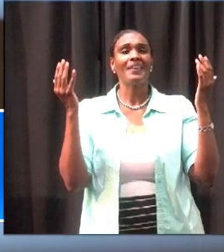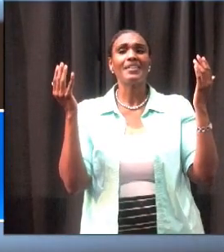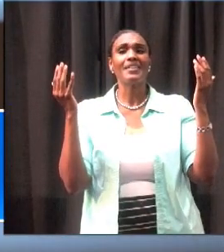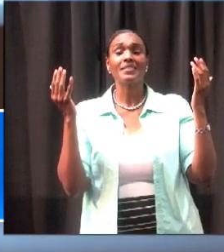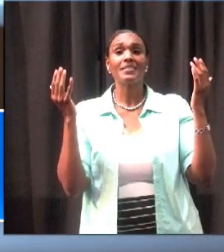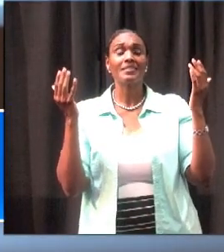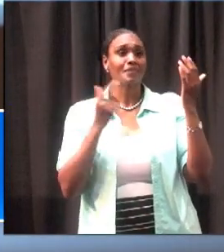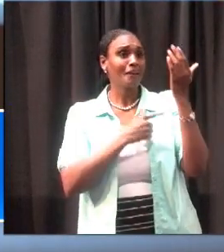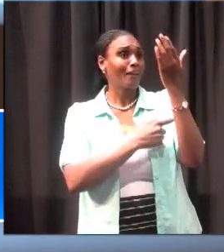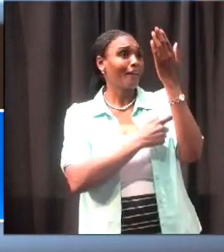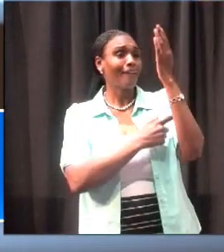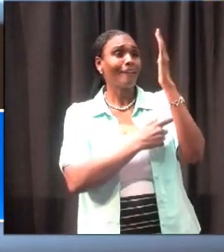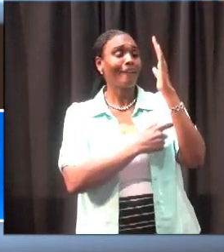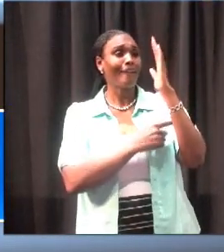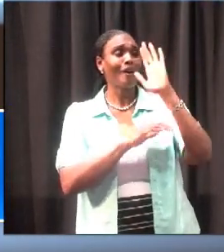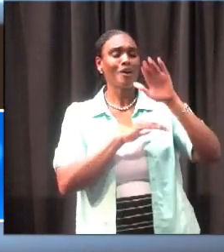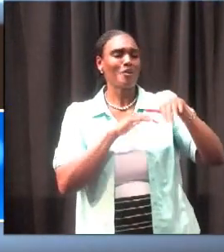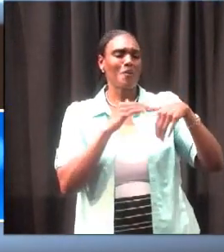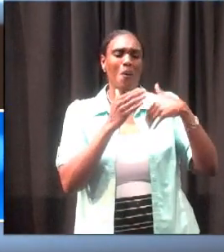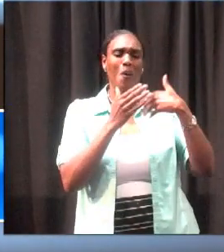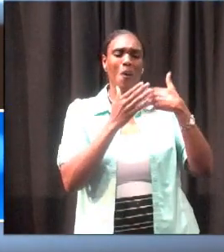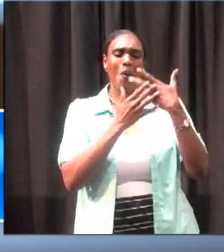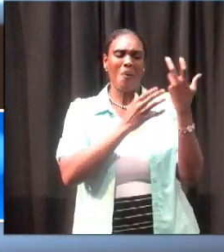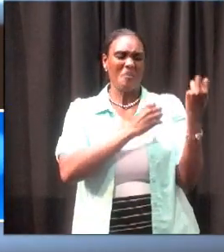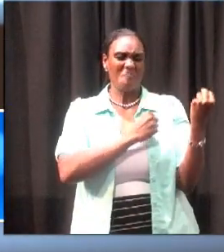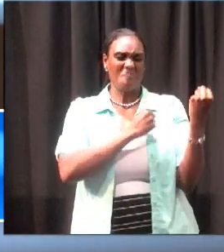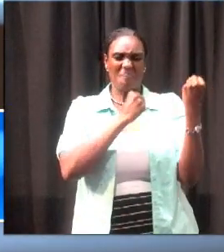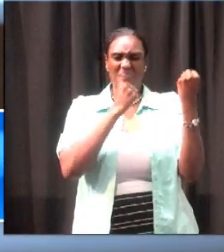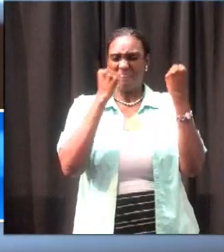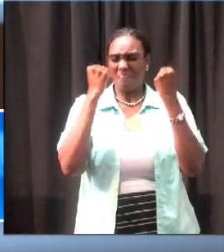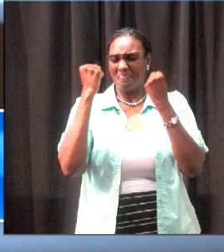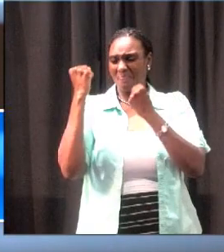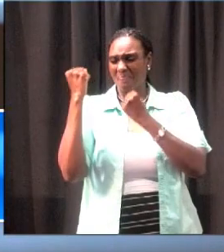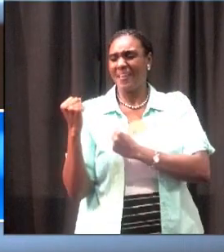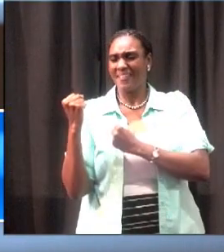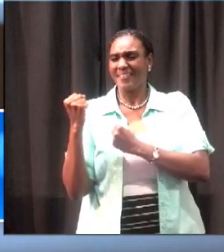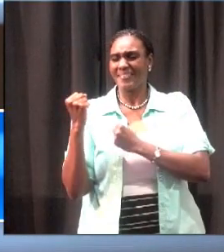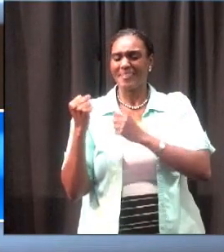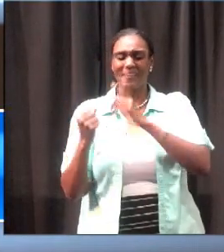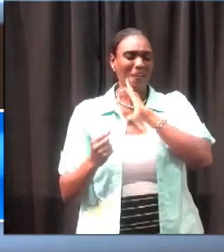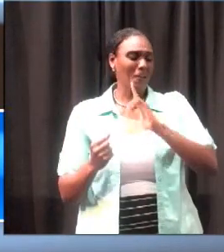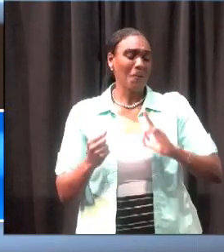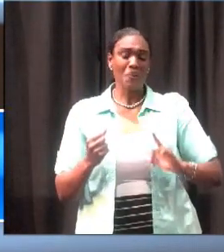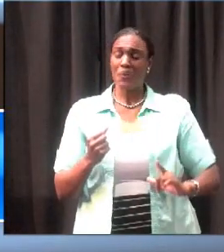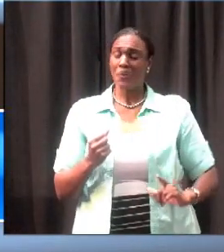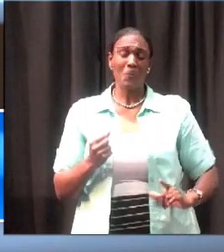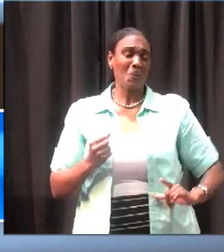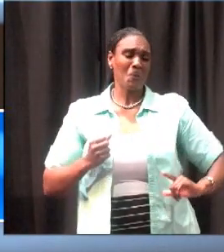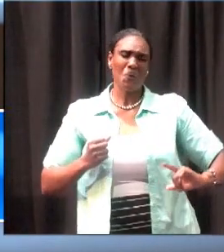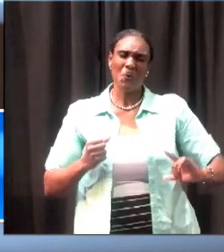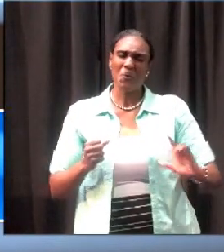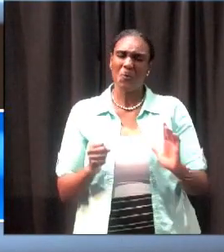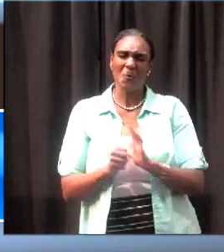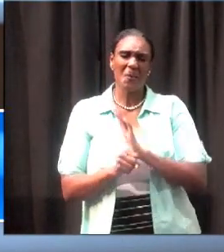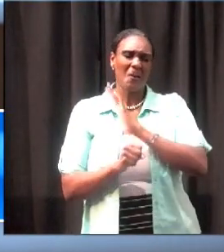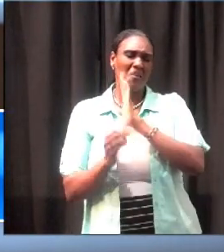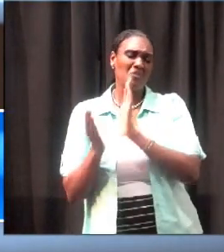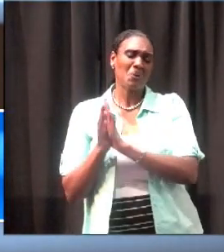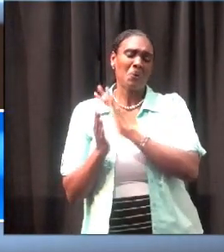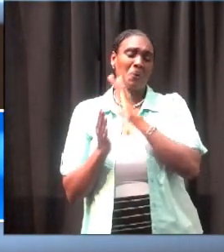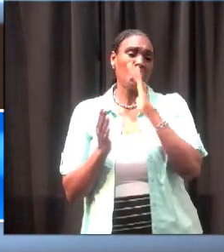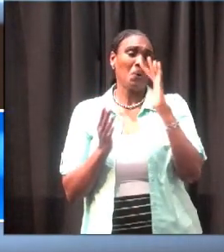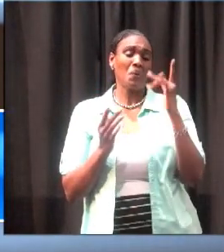Say, God Almighty, Lord of glory, oh, we